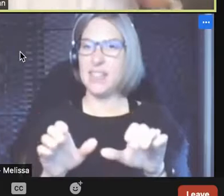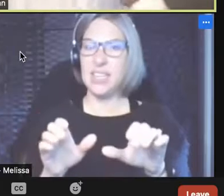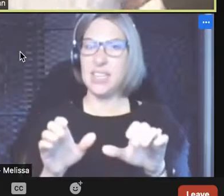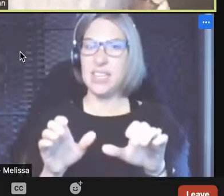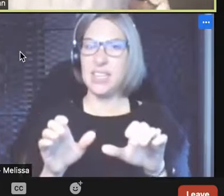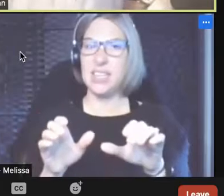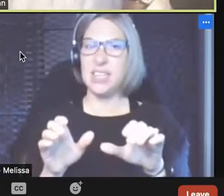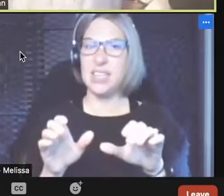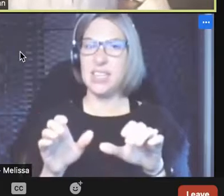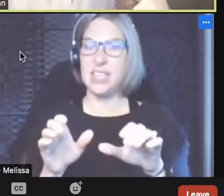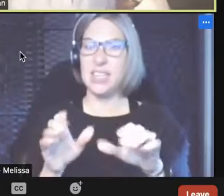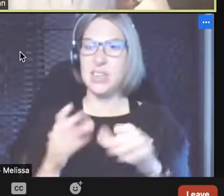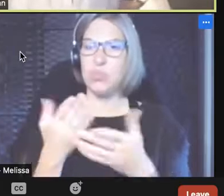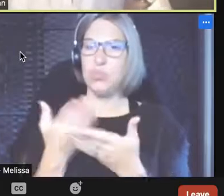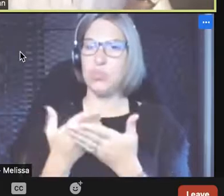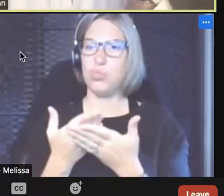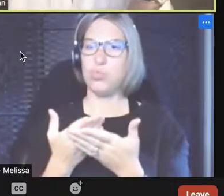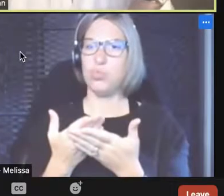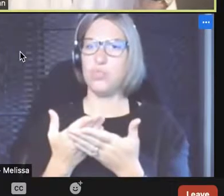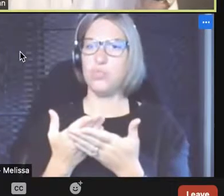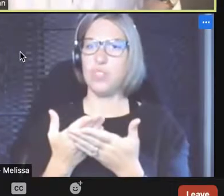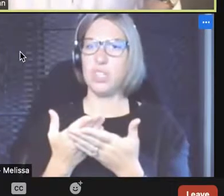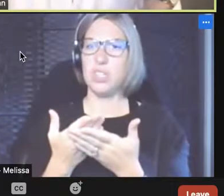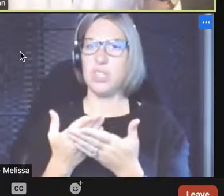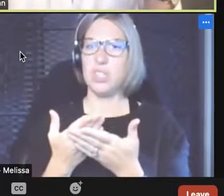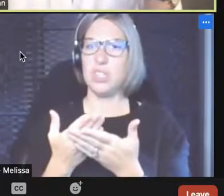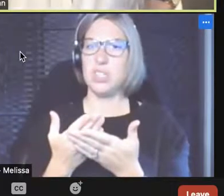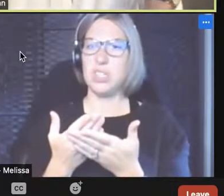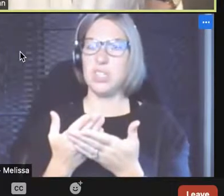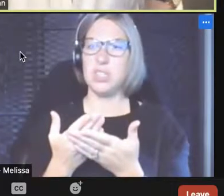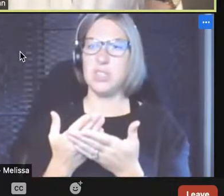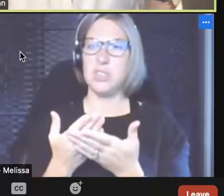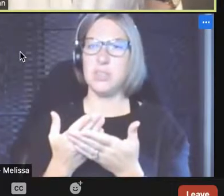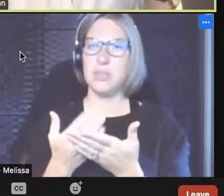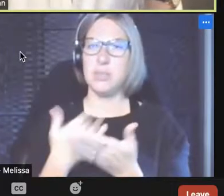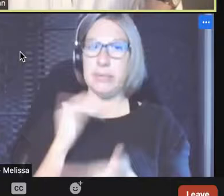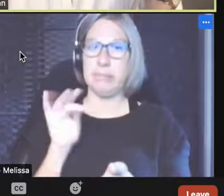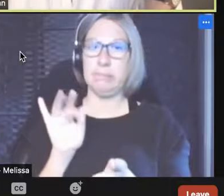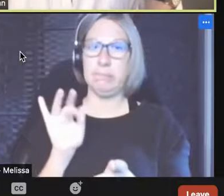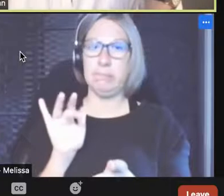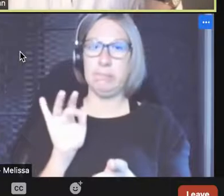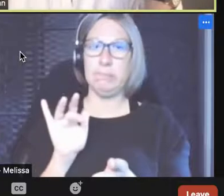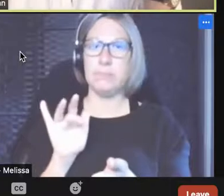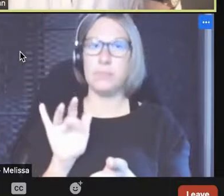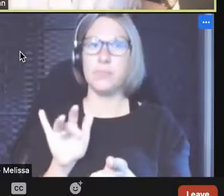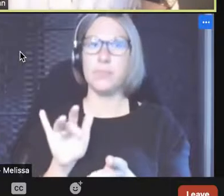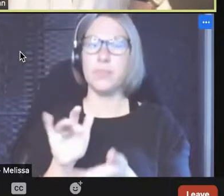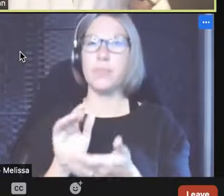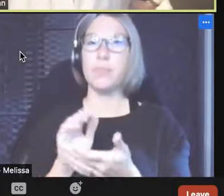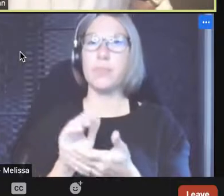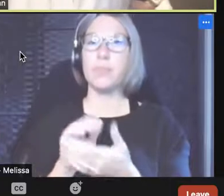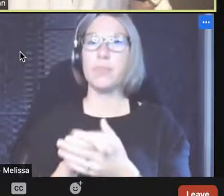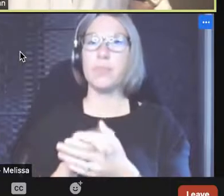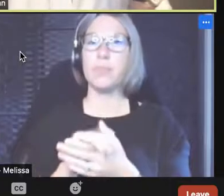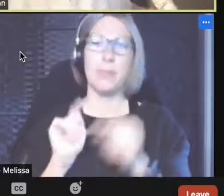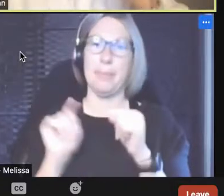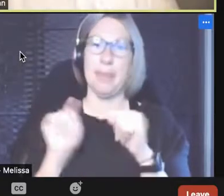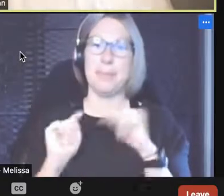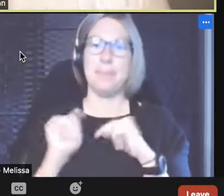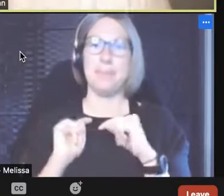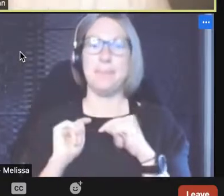proven to be, I'm going to move up here to show you. Has that activity, and I'm going to go back. Has